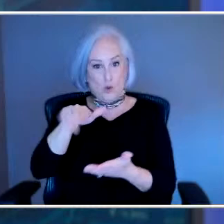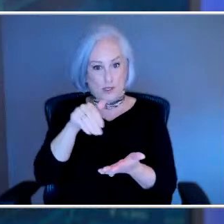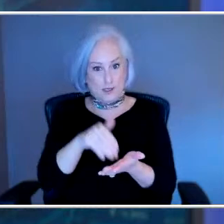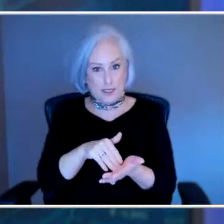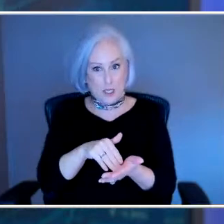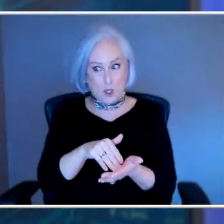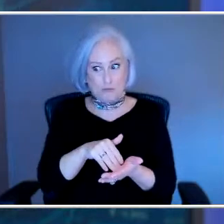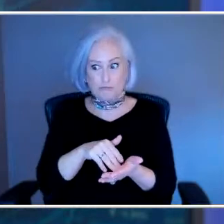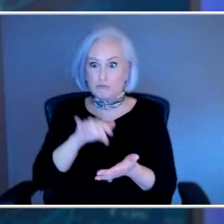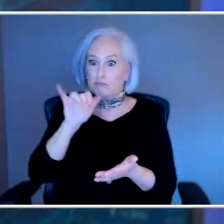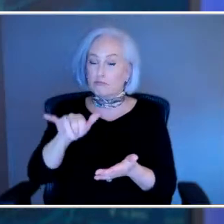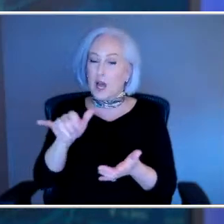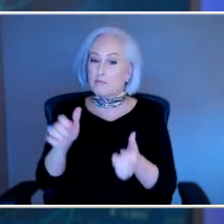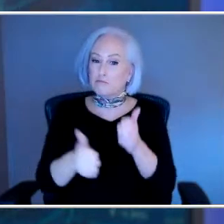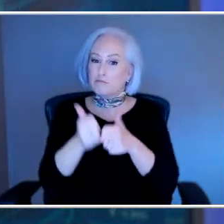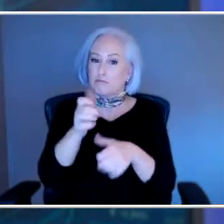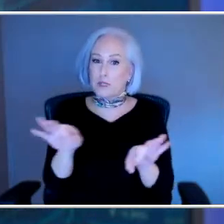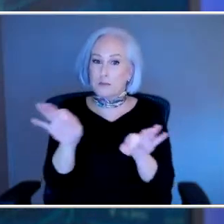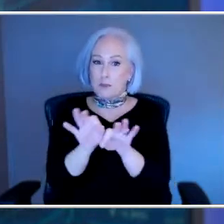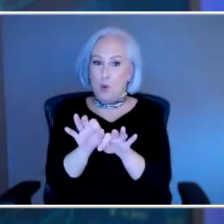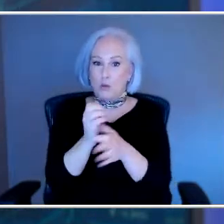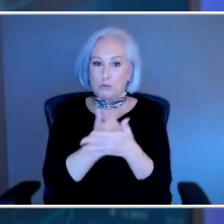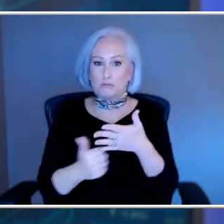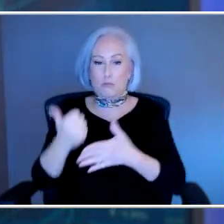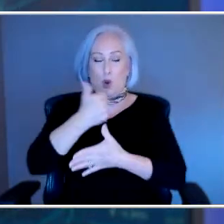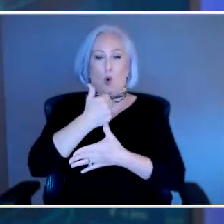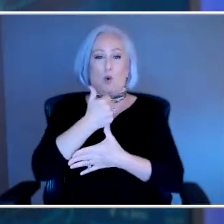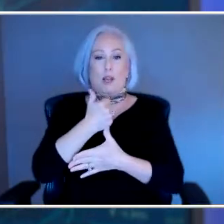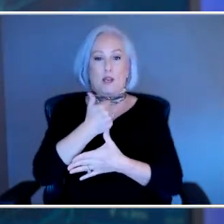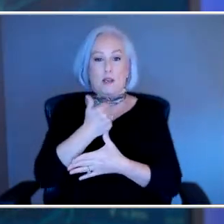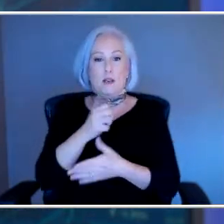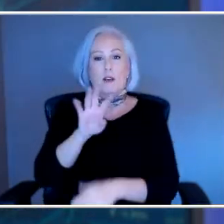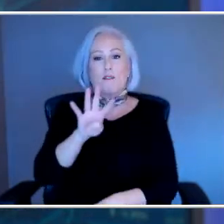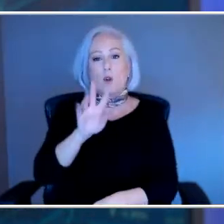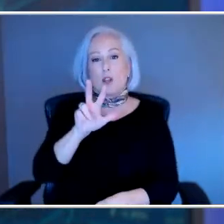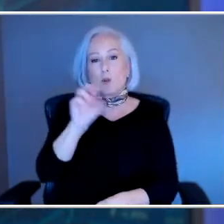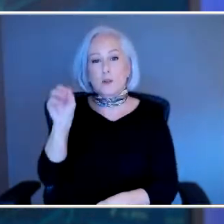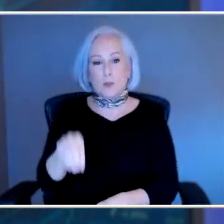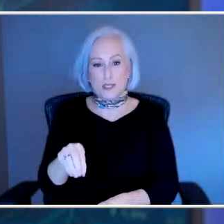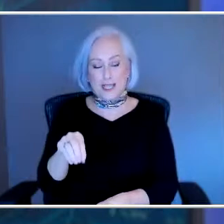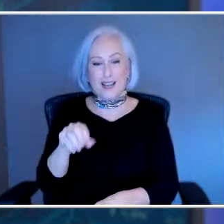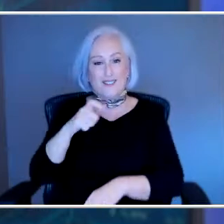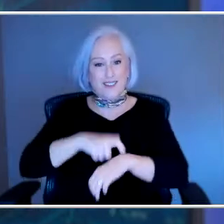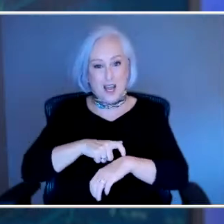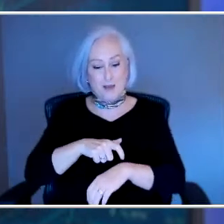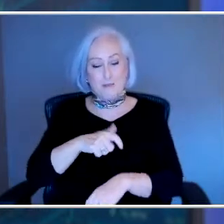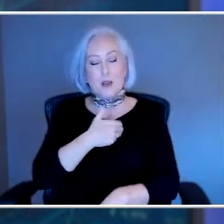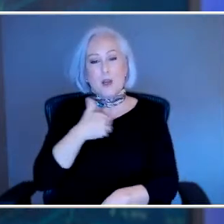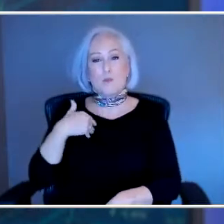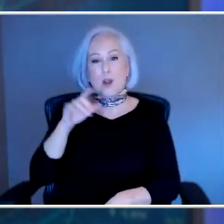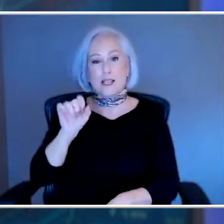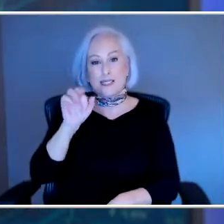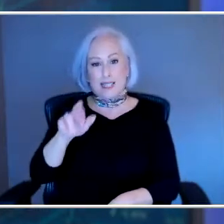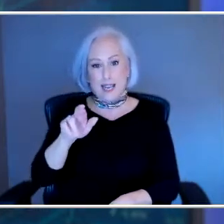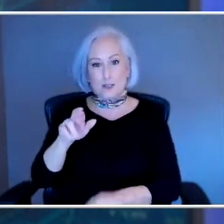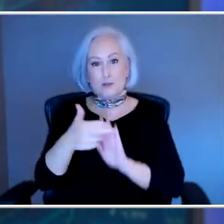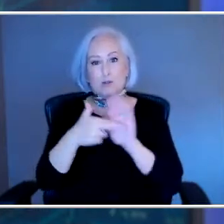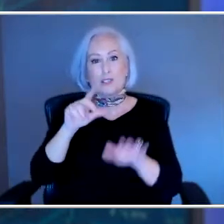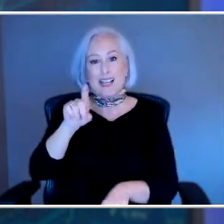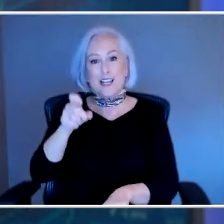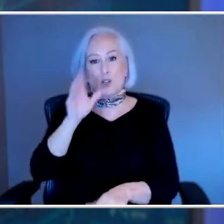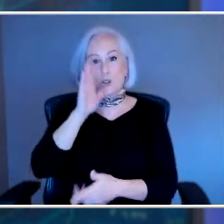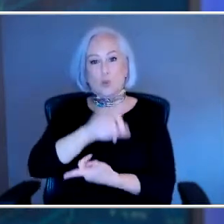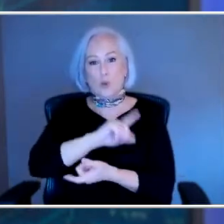shows us that 43% of the time, breast cancer specifically, the diagnosis will change by getting that